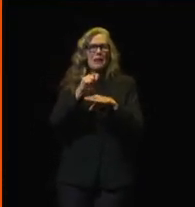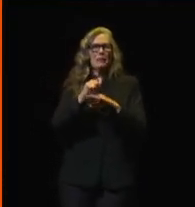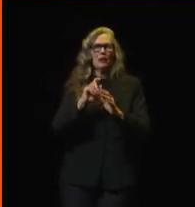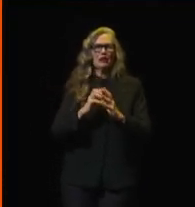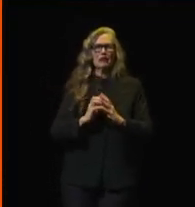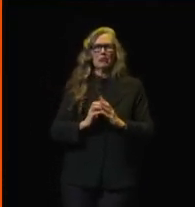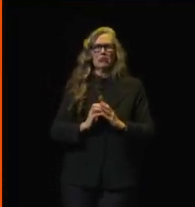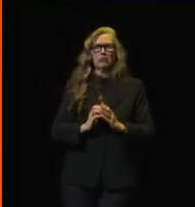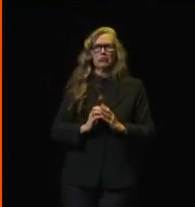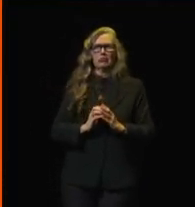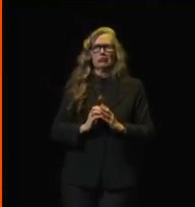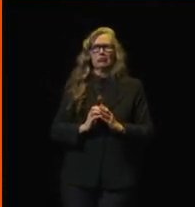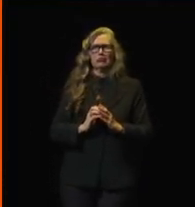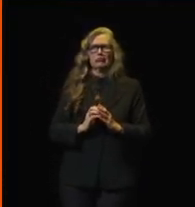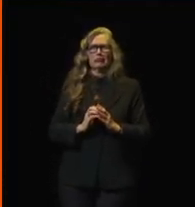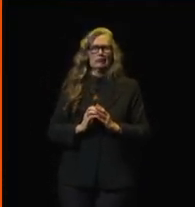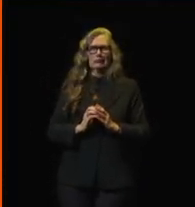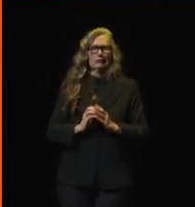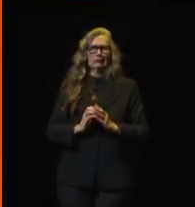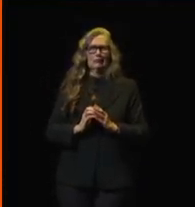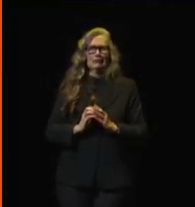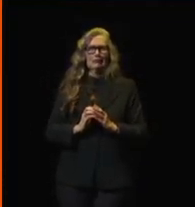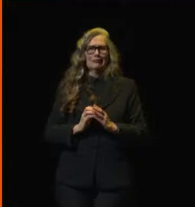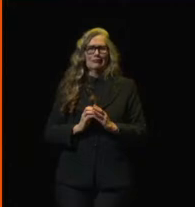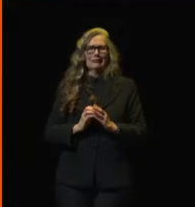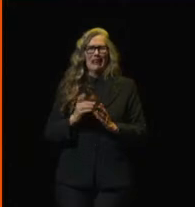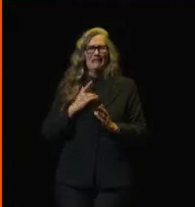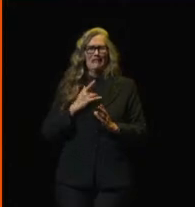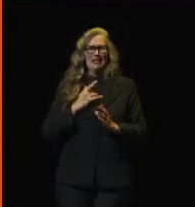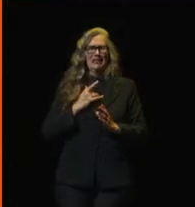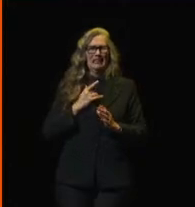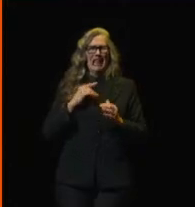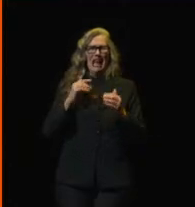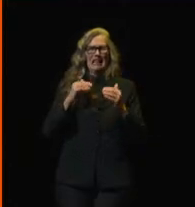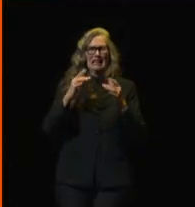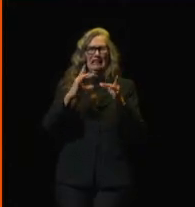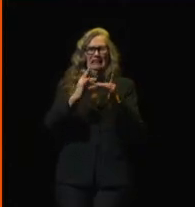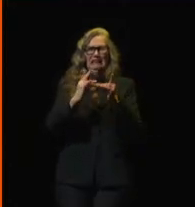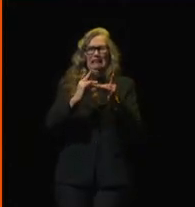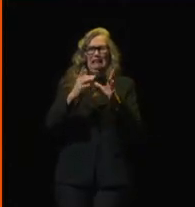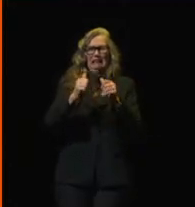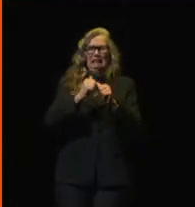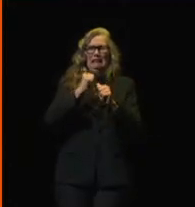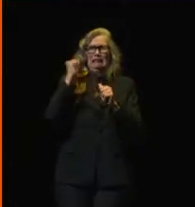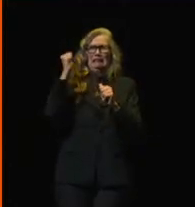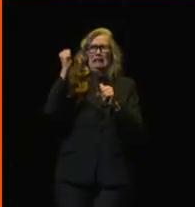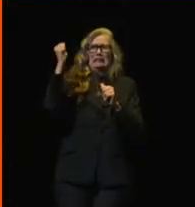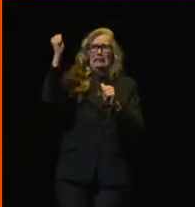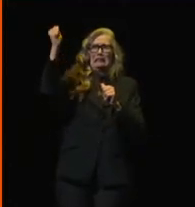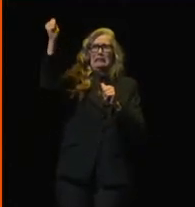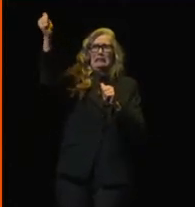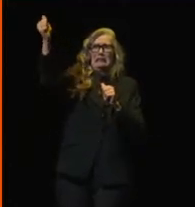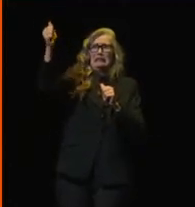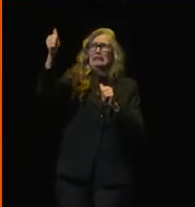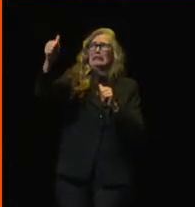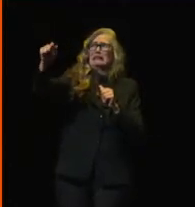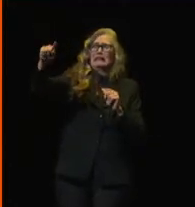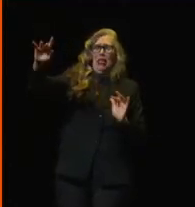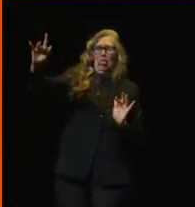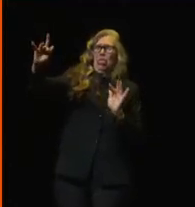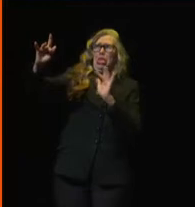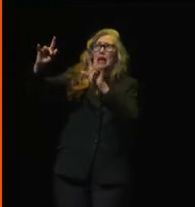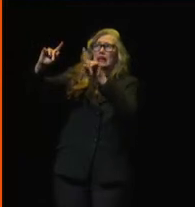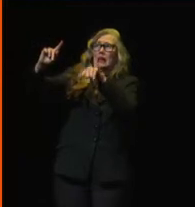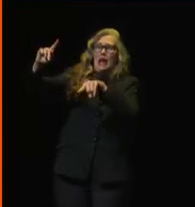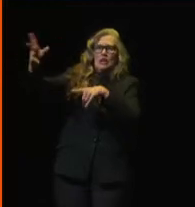Oh, please. Distant and untouchable, but not for Ady. He recognized